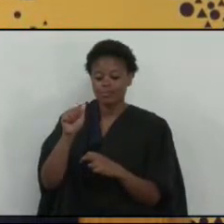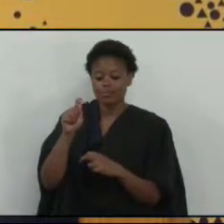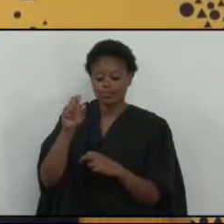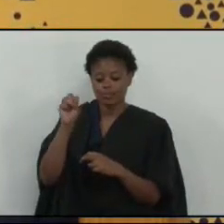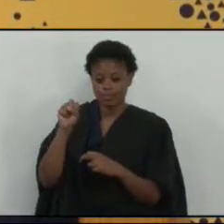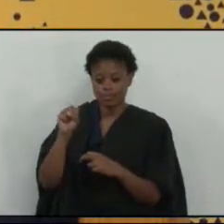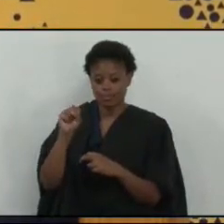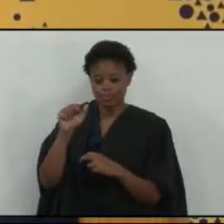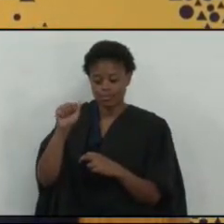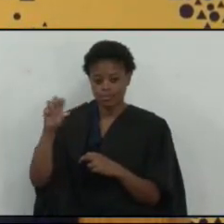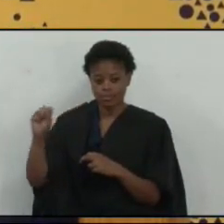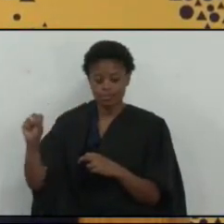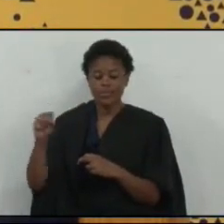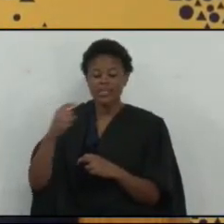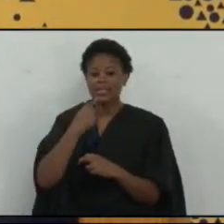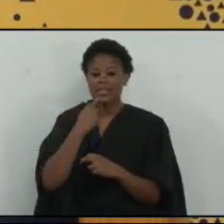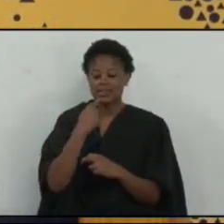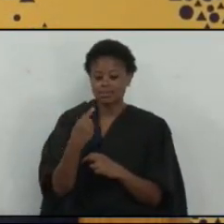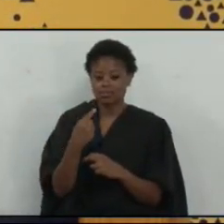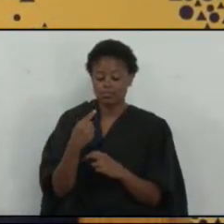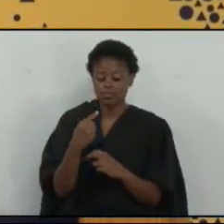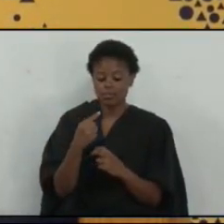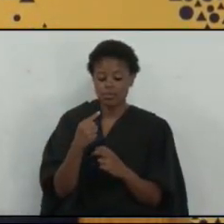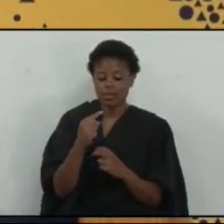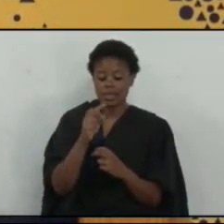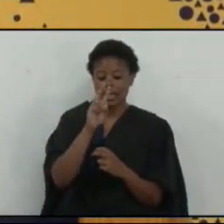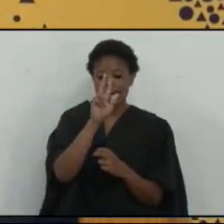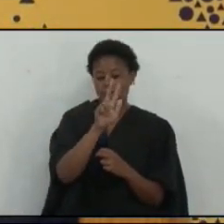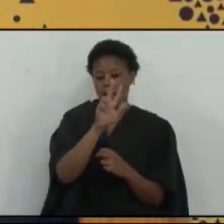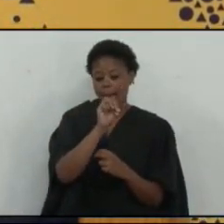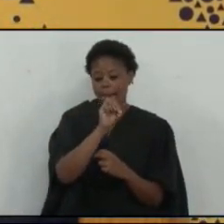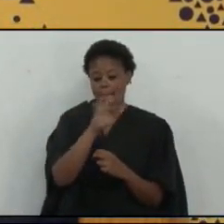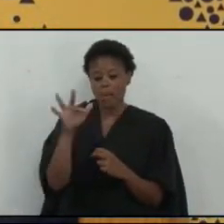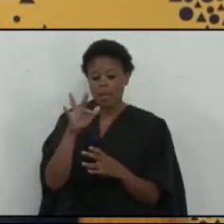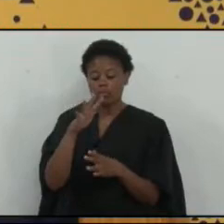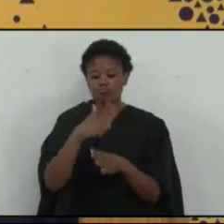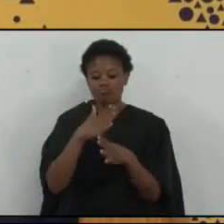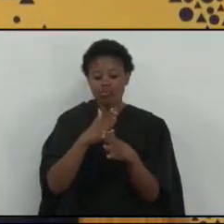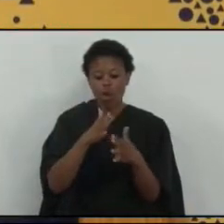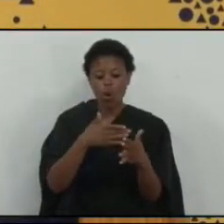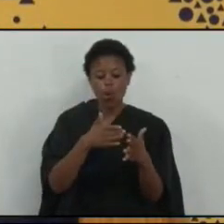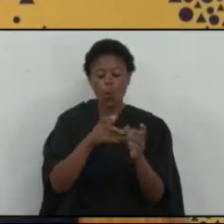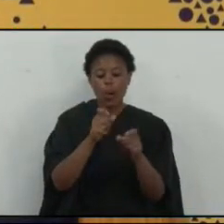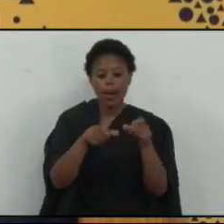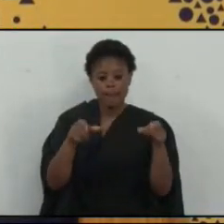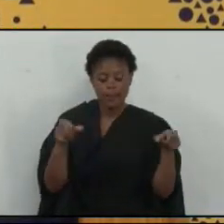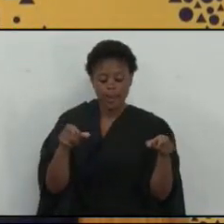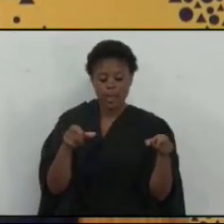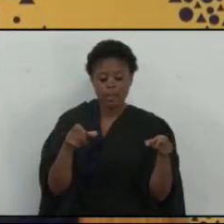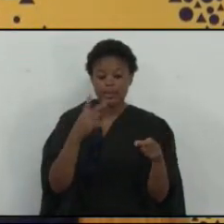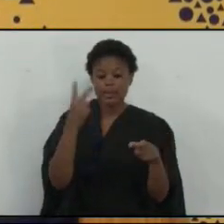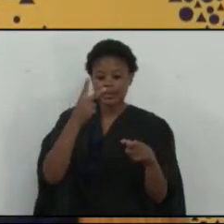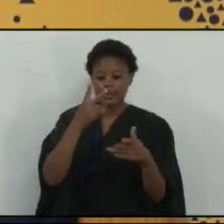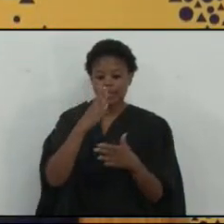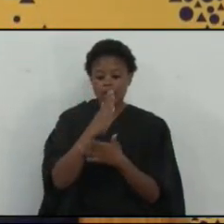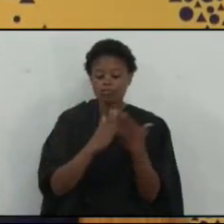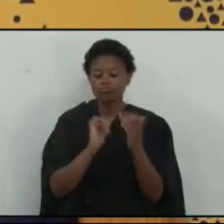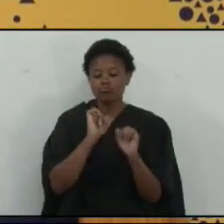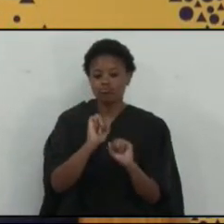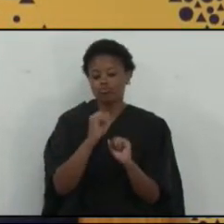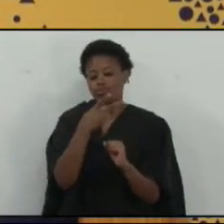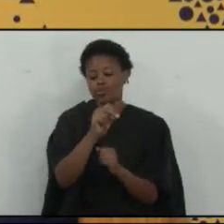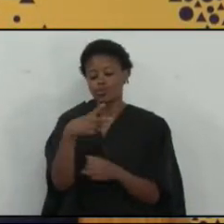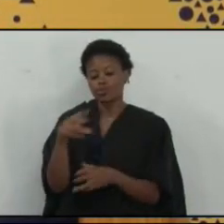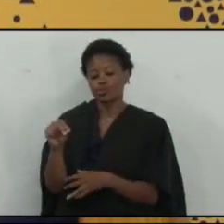SA indicated that of the 8 million unemployed people in the second quarter of